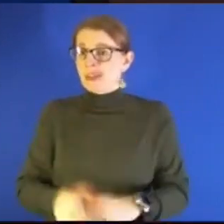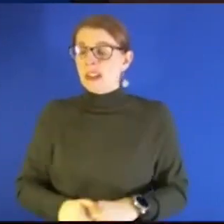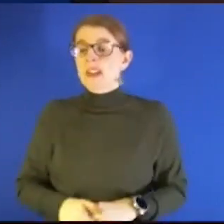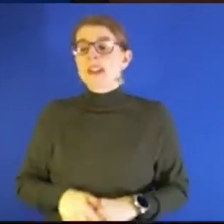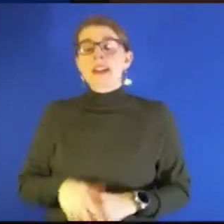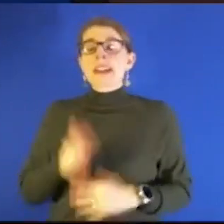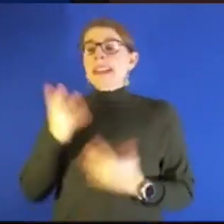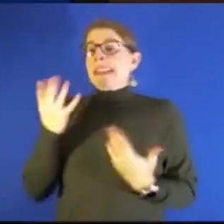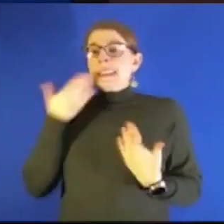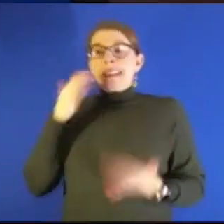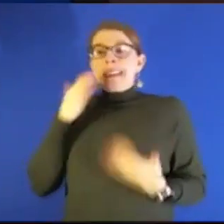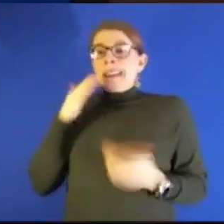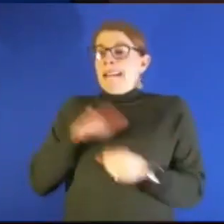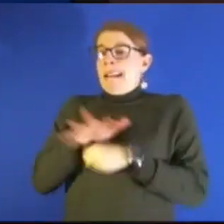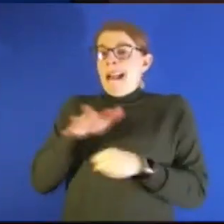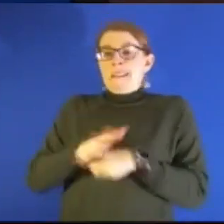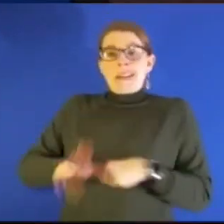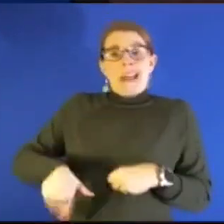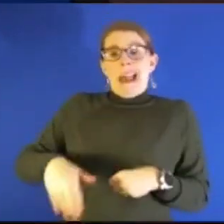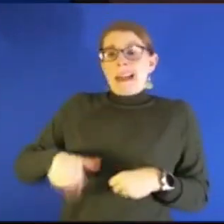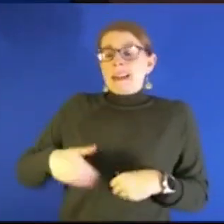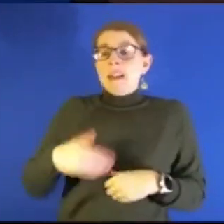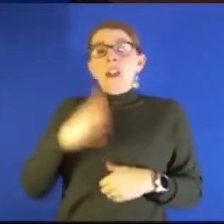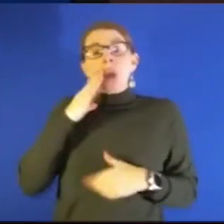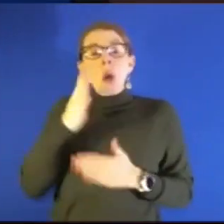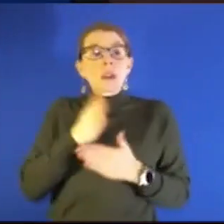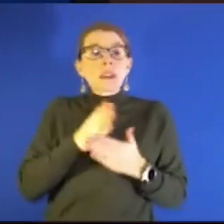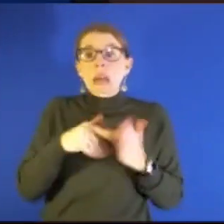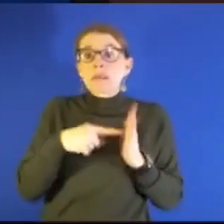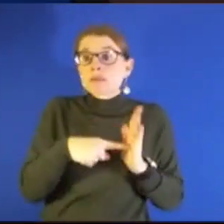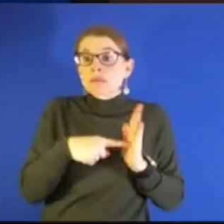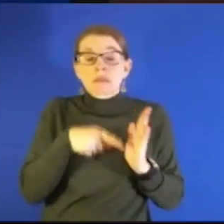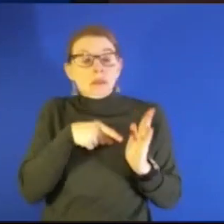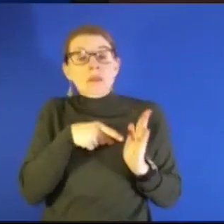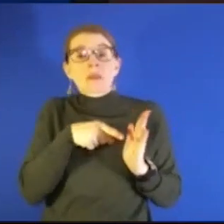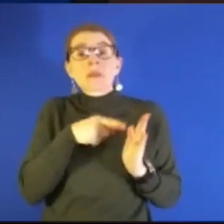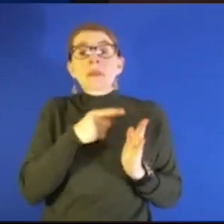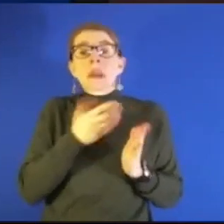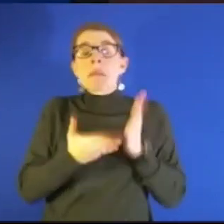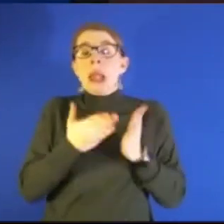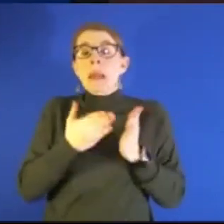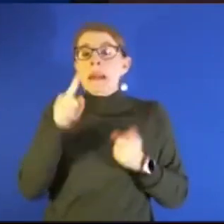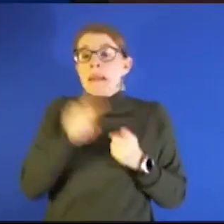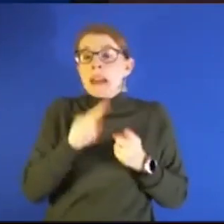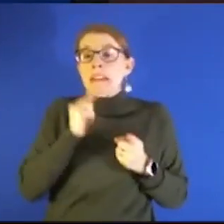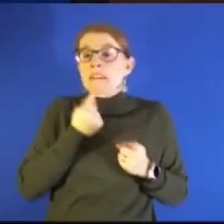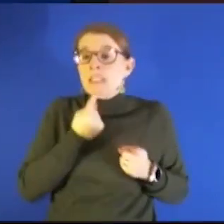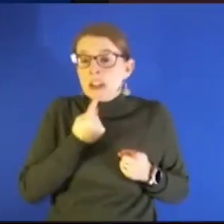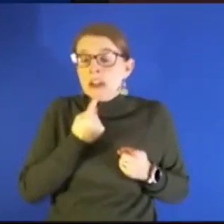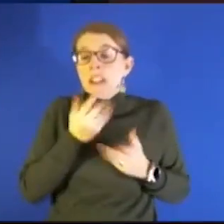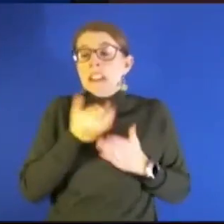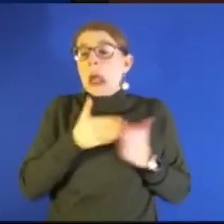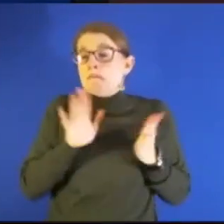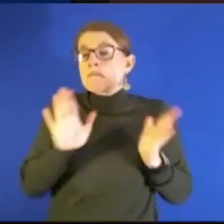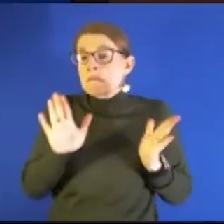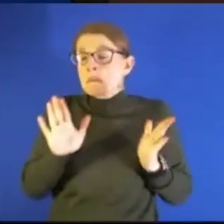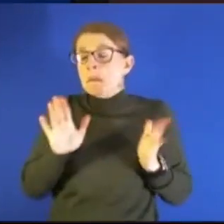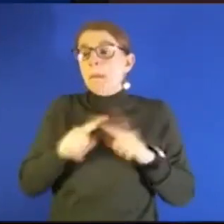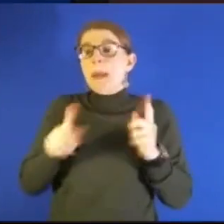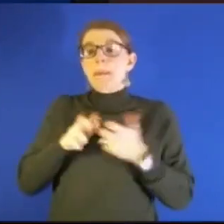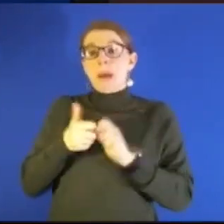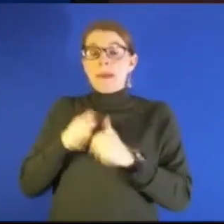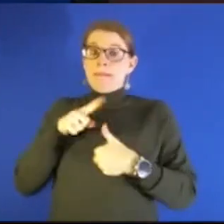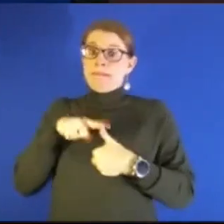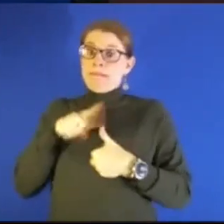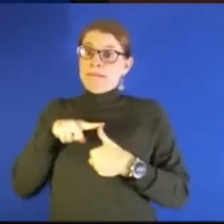know enough. We know some signs that suggest it may be a little less severe, but the problem is, A, if you have underlying